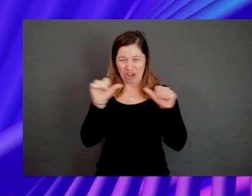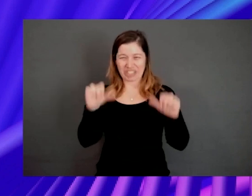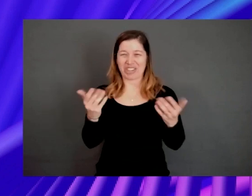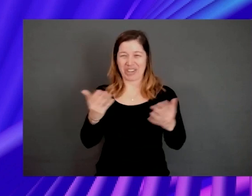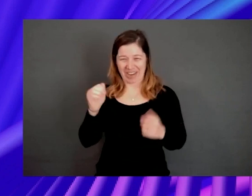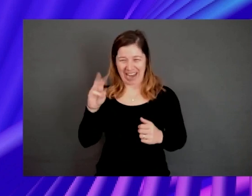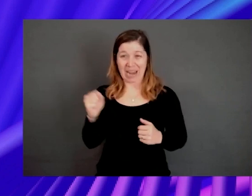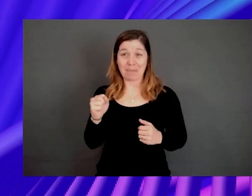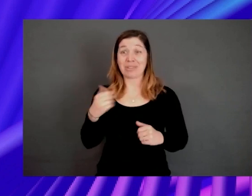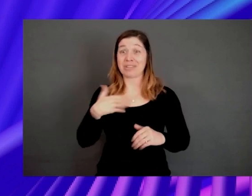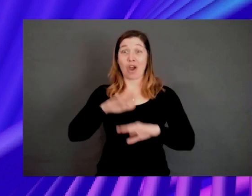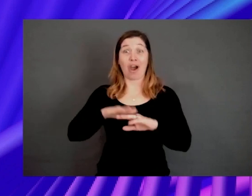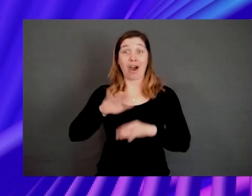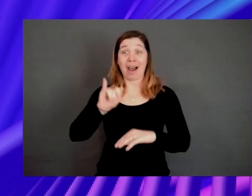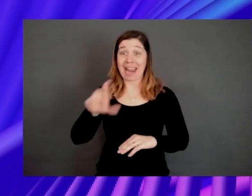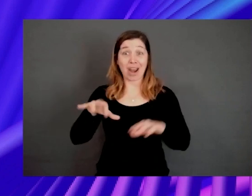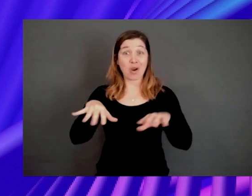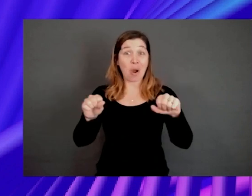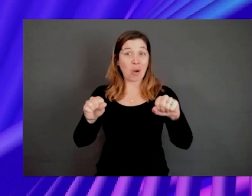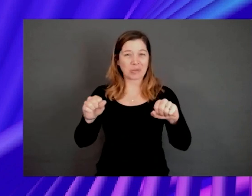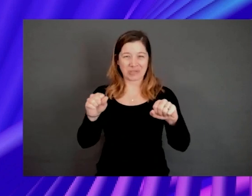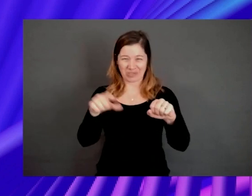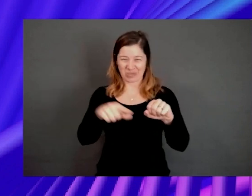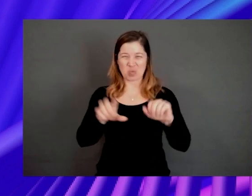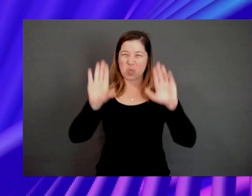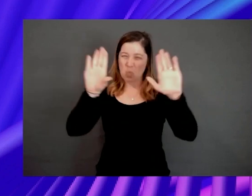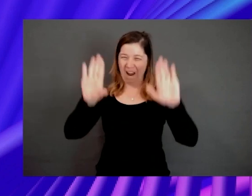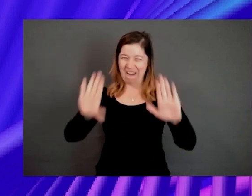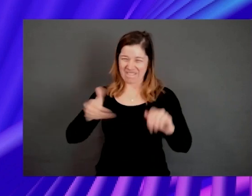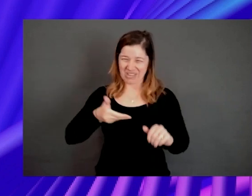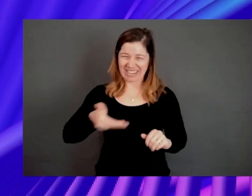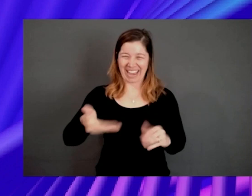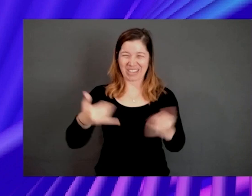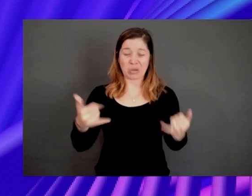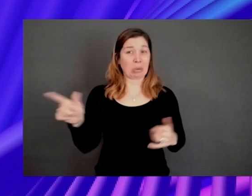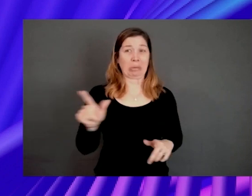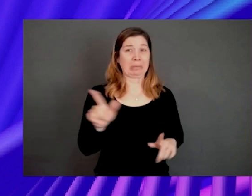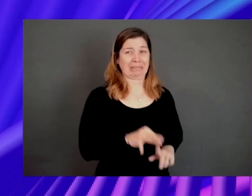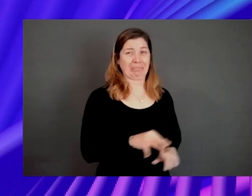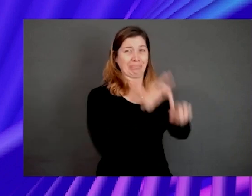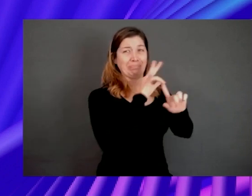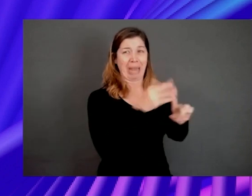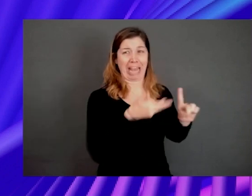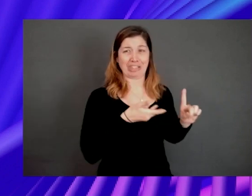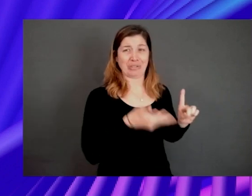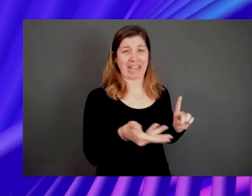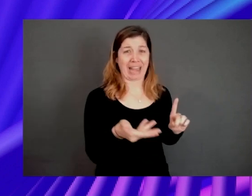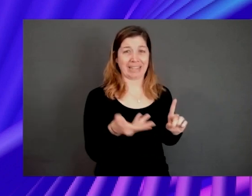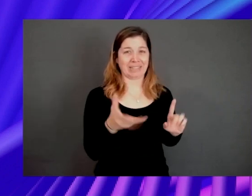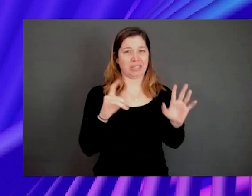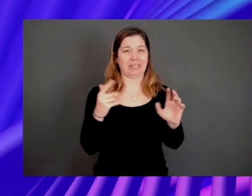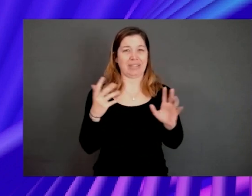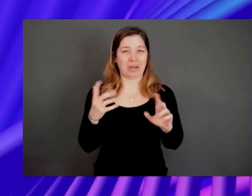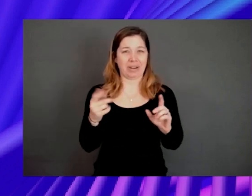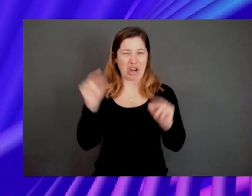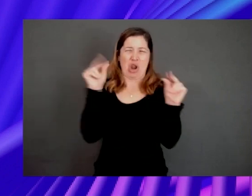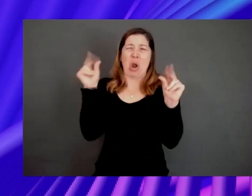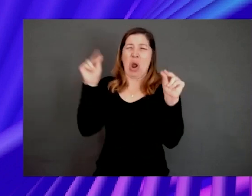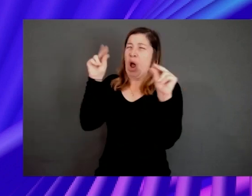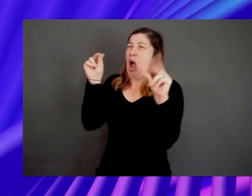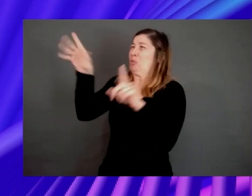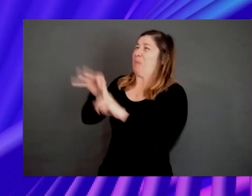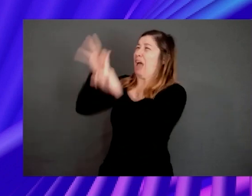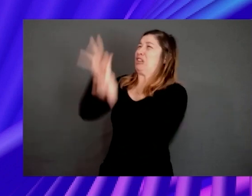on-air host. We've got a wonderful guest today. We have an extra special guest today. We are joined by an actual engineer. No, I can't live up to